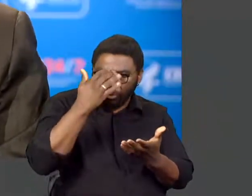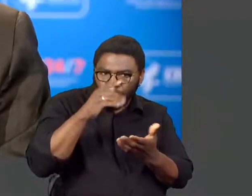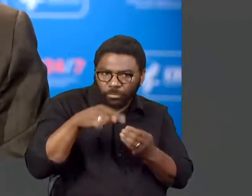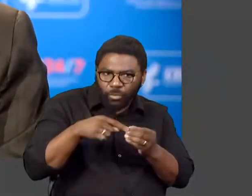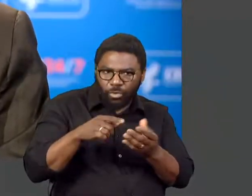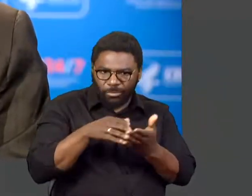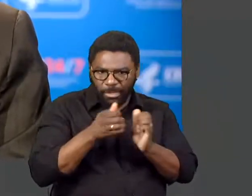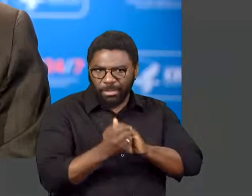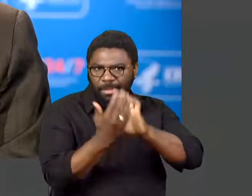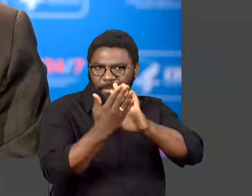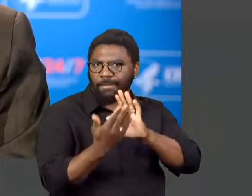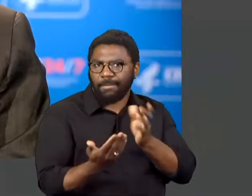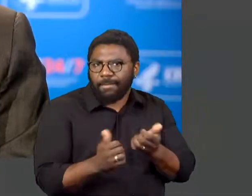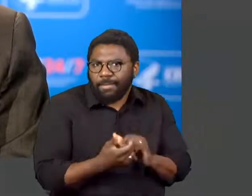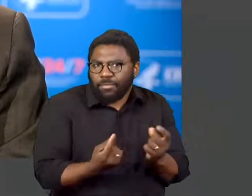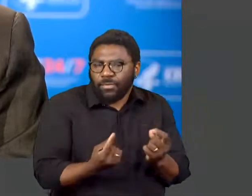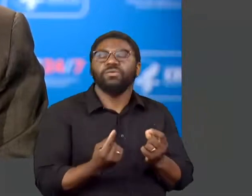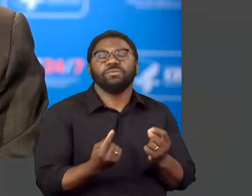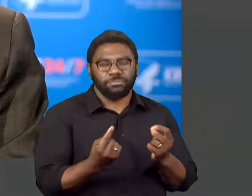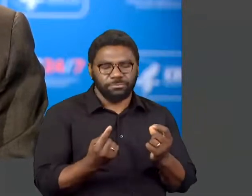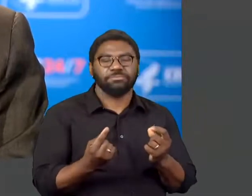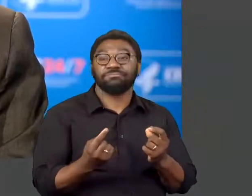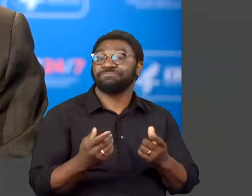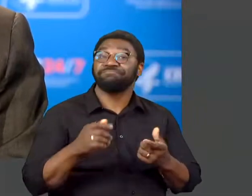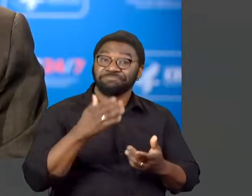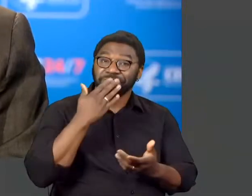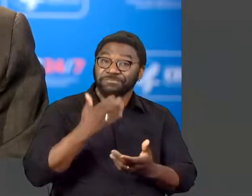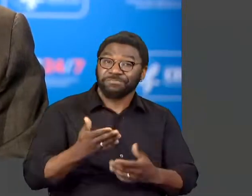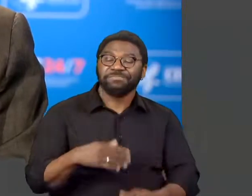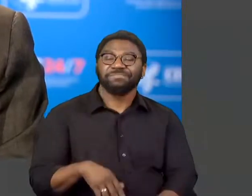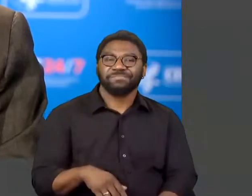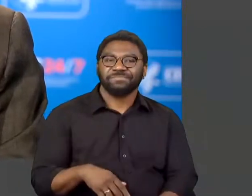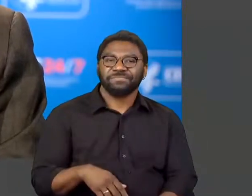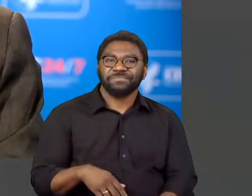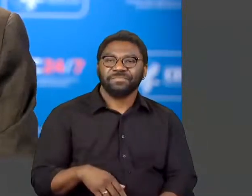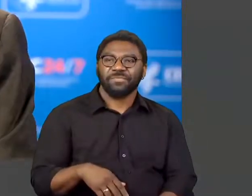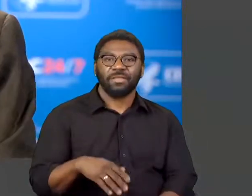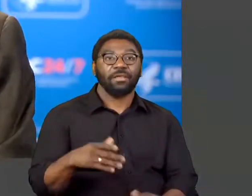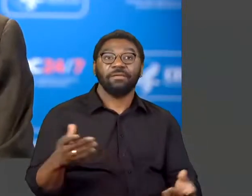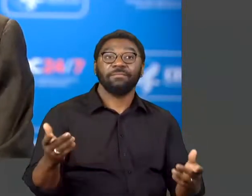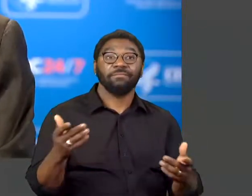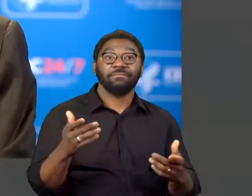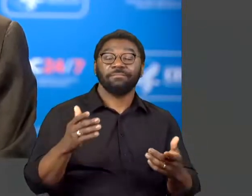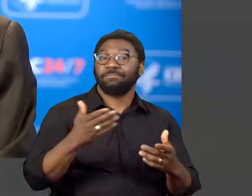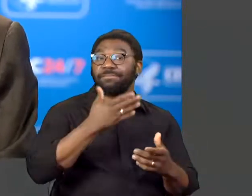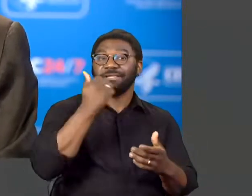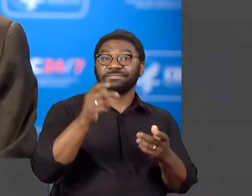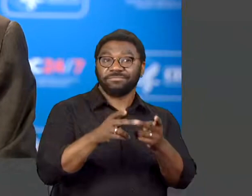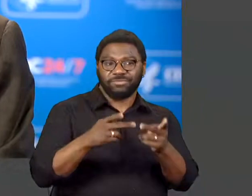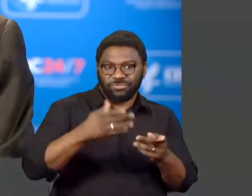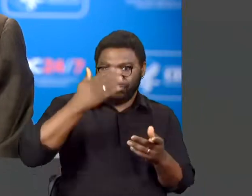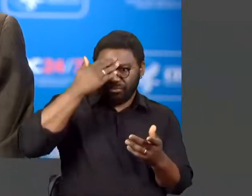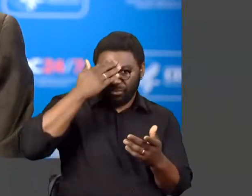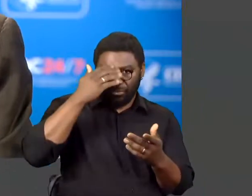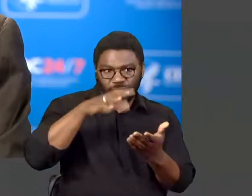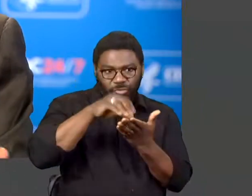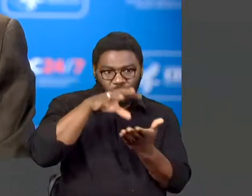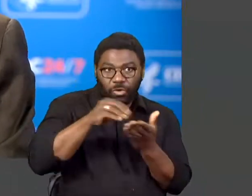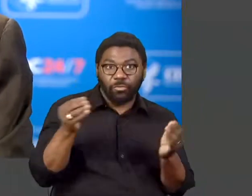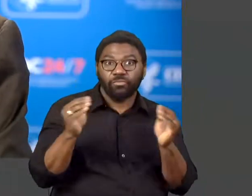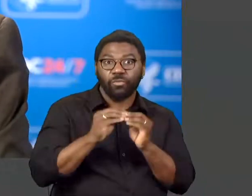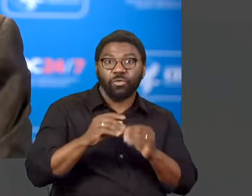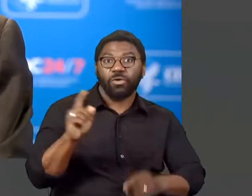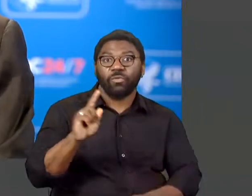with respect to wastewater, the best place to go to learn more about all of the work that CDC is doing around wastewater is to go to